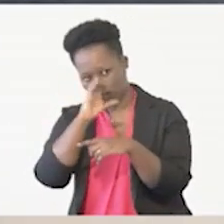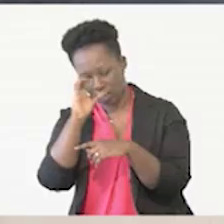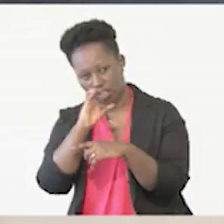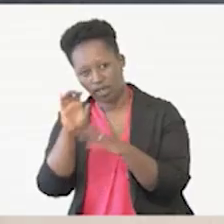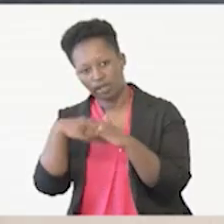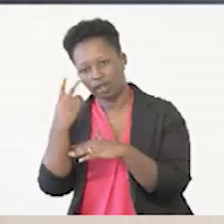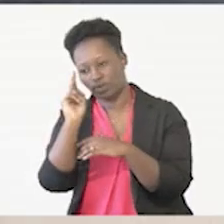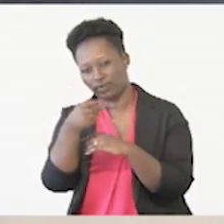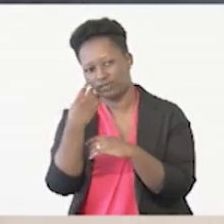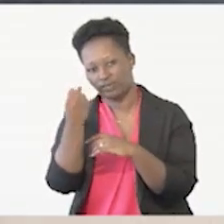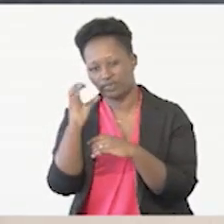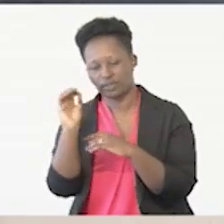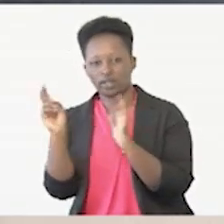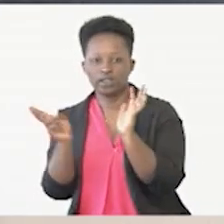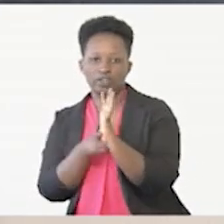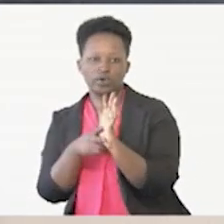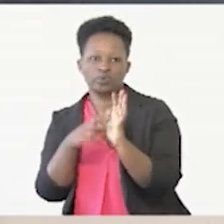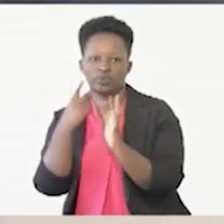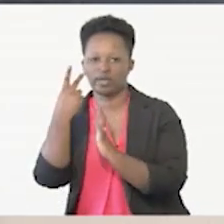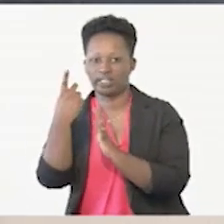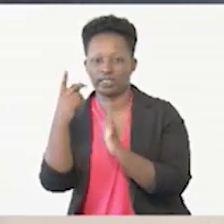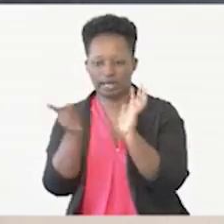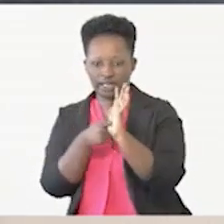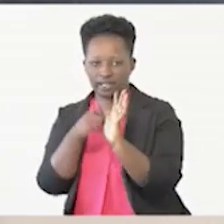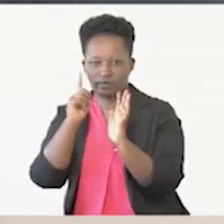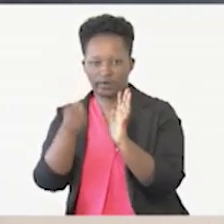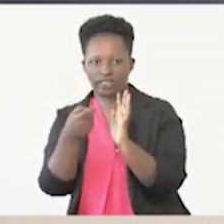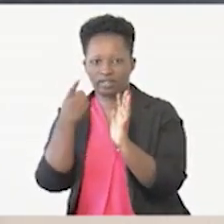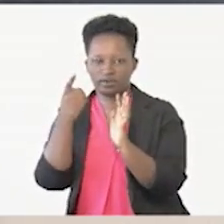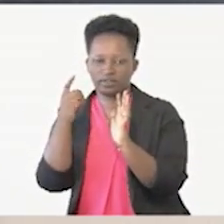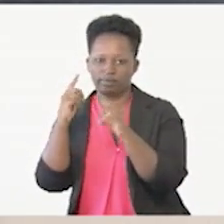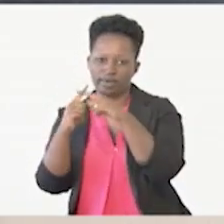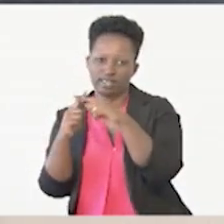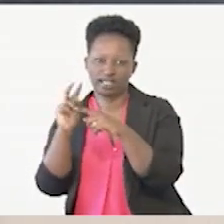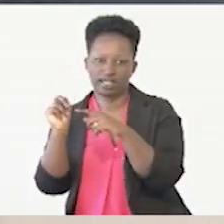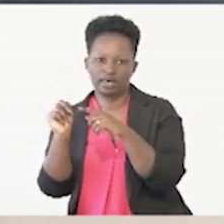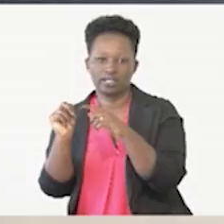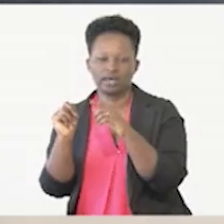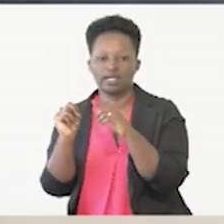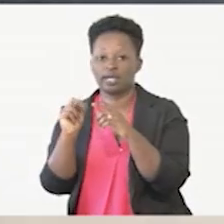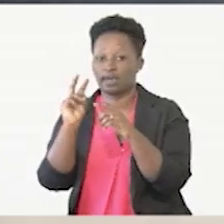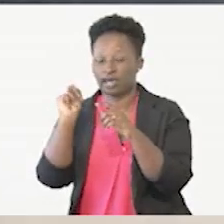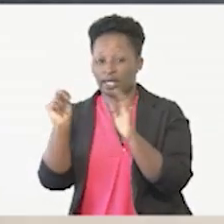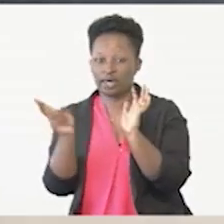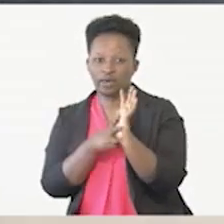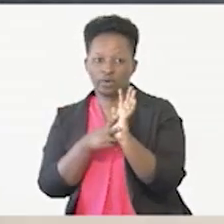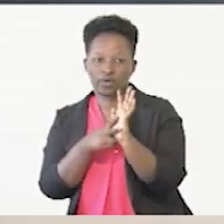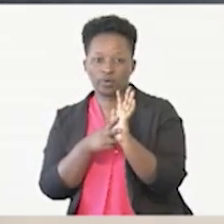So 2,500 will be equal to negative 1,000 plus n. So our n, which is a constant, will